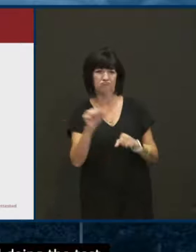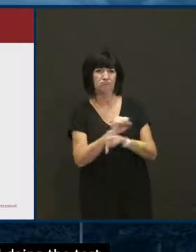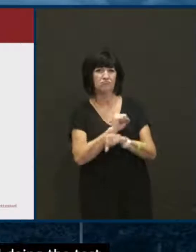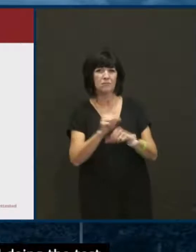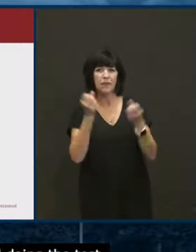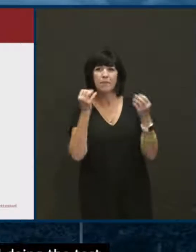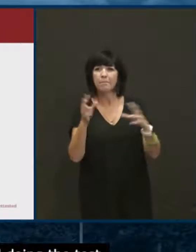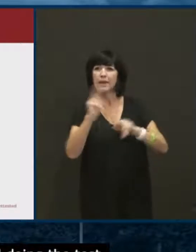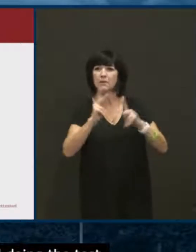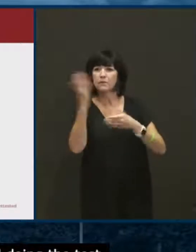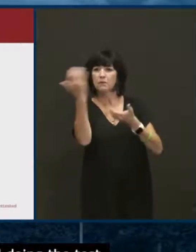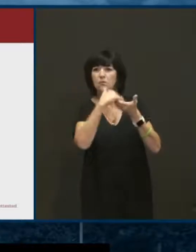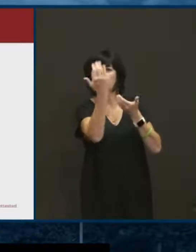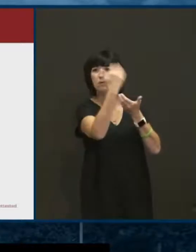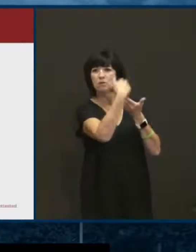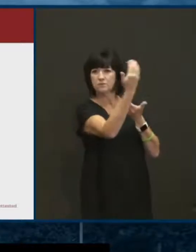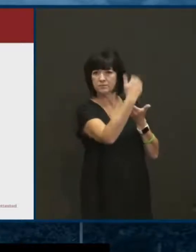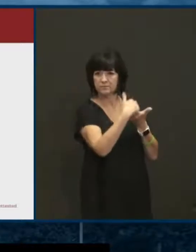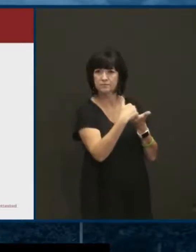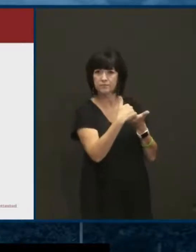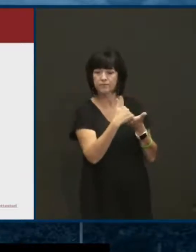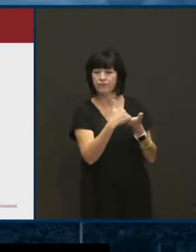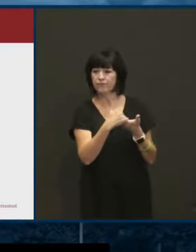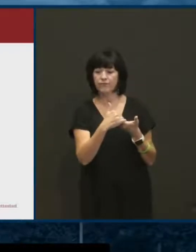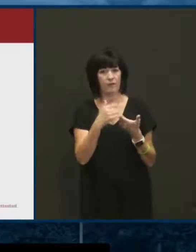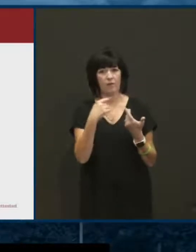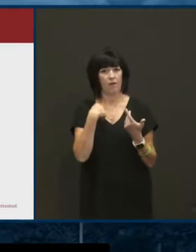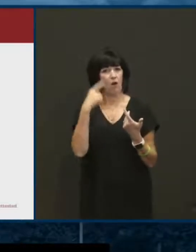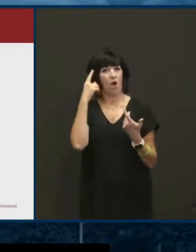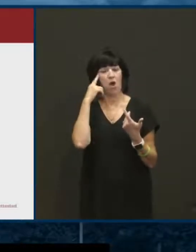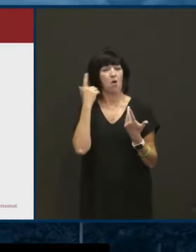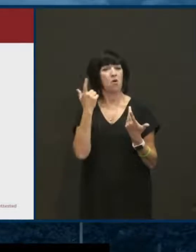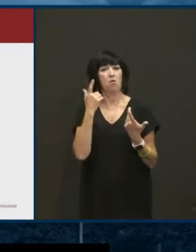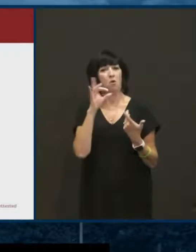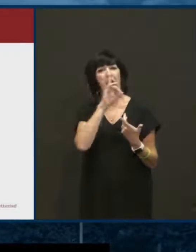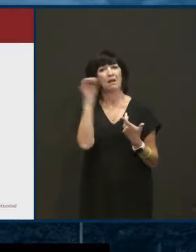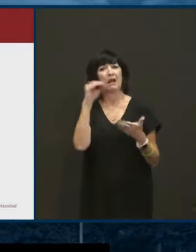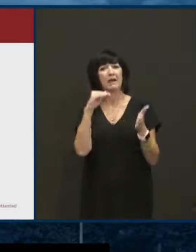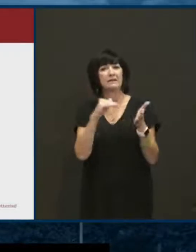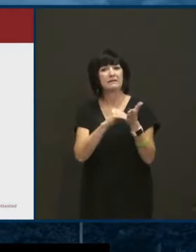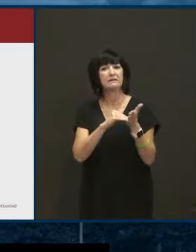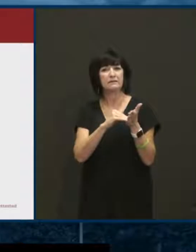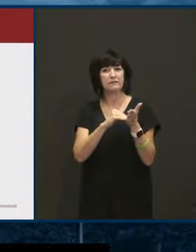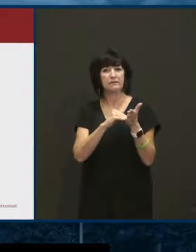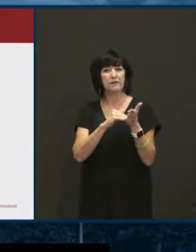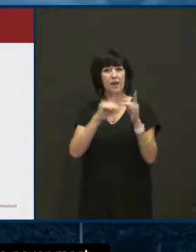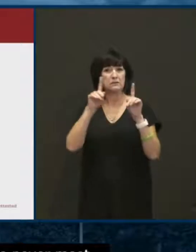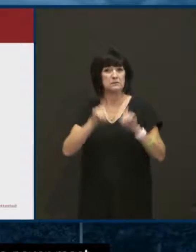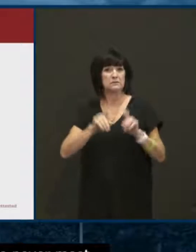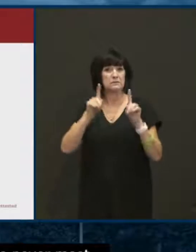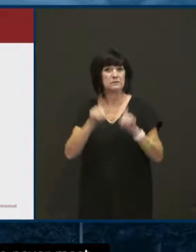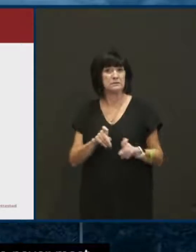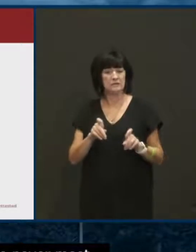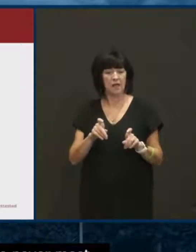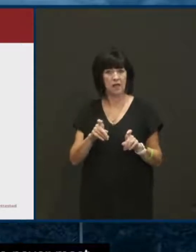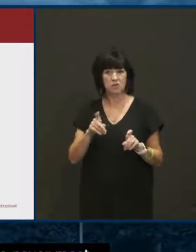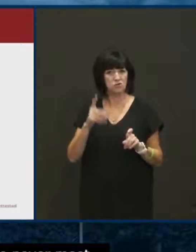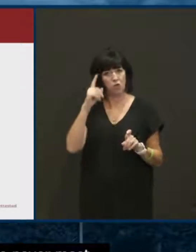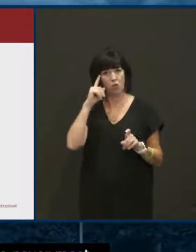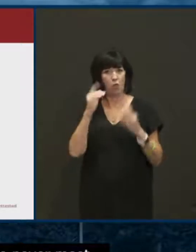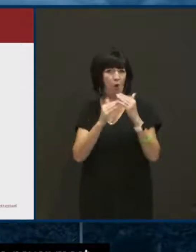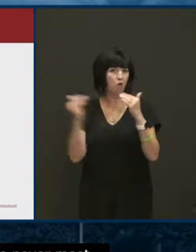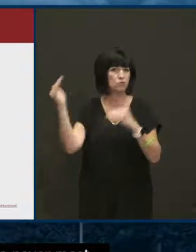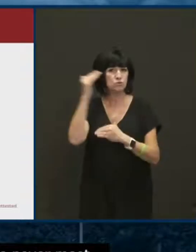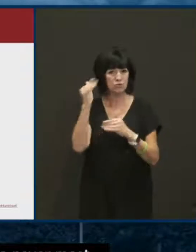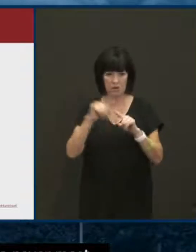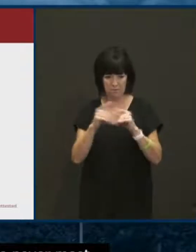had what I thought was a stretch goal that we'd never meet of 80,000 a month. At this rate, you can hit that